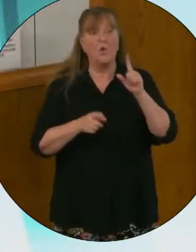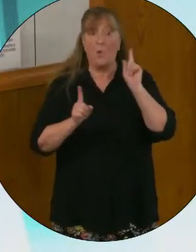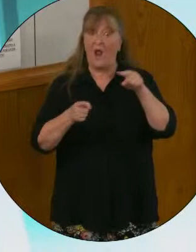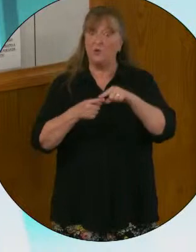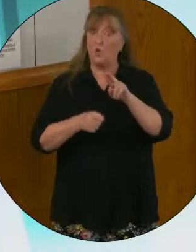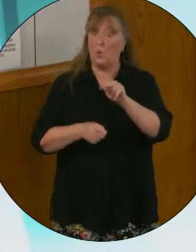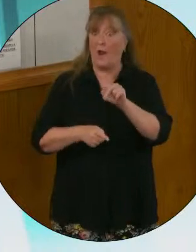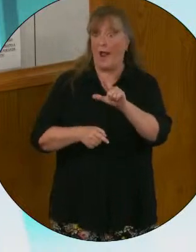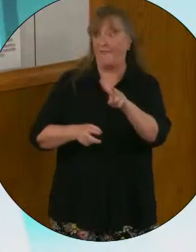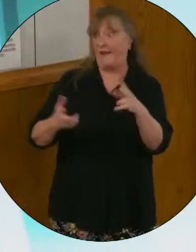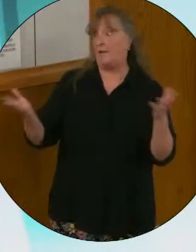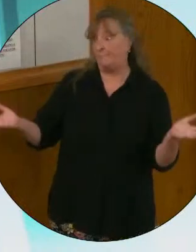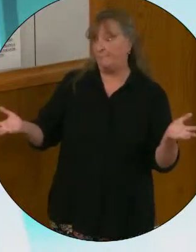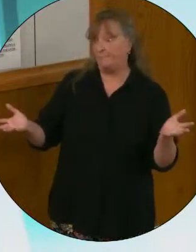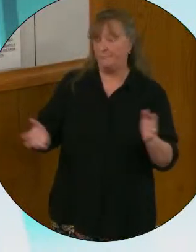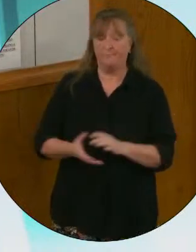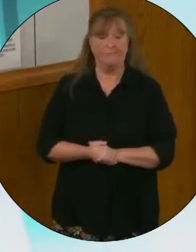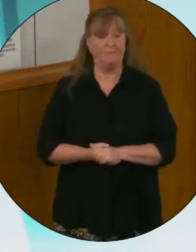to UNLV.